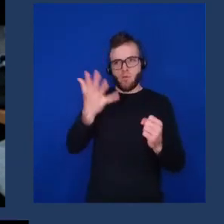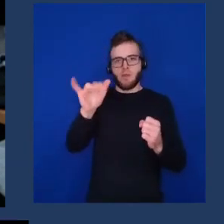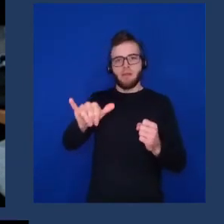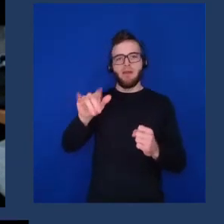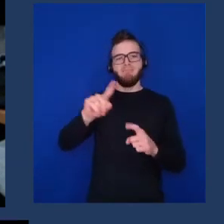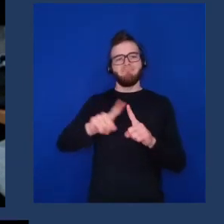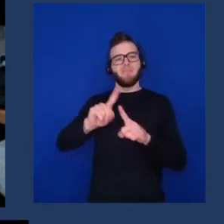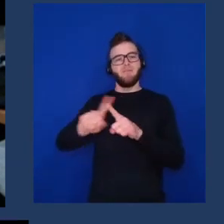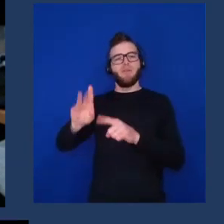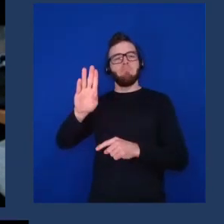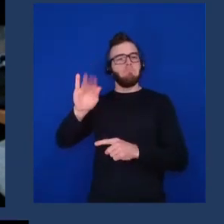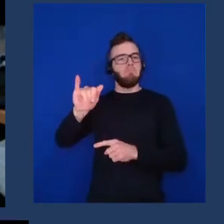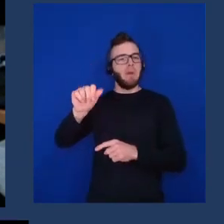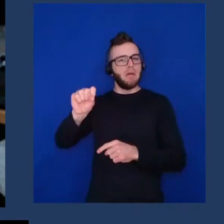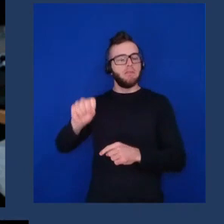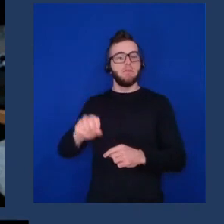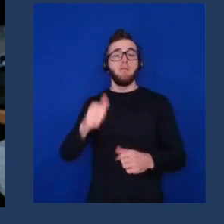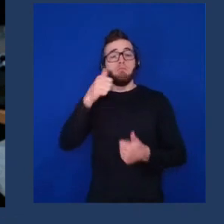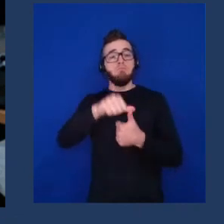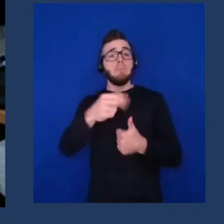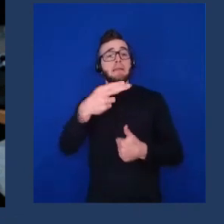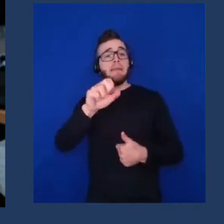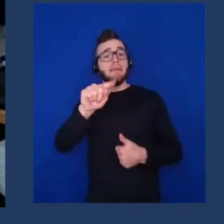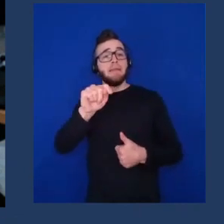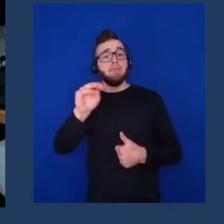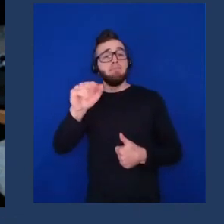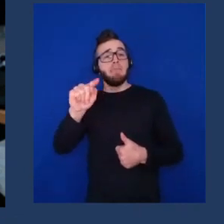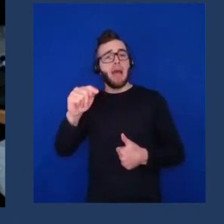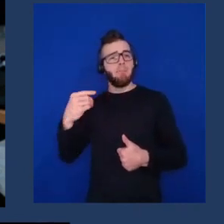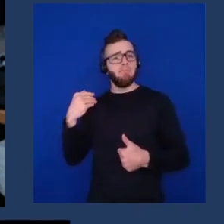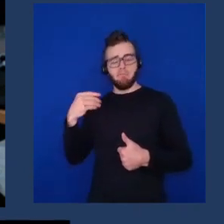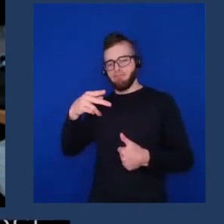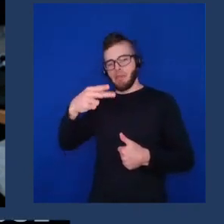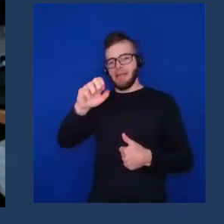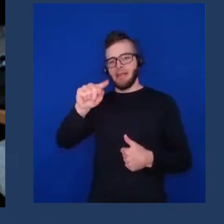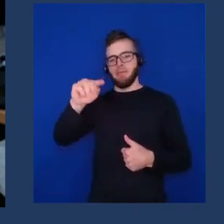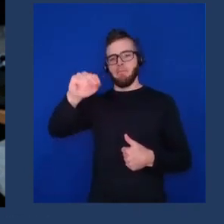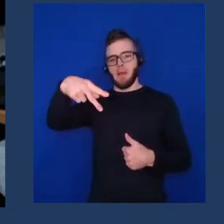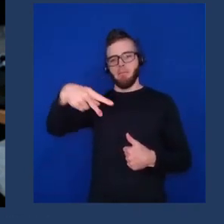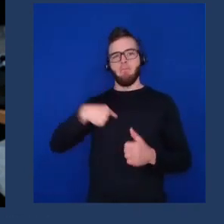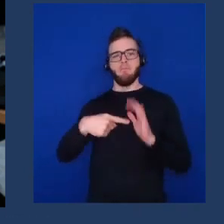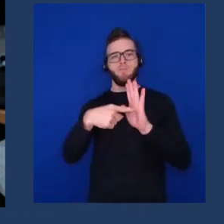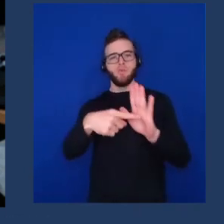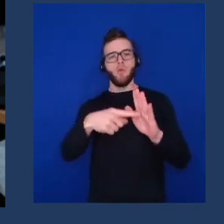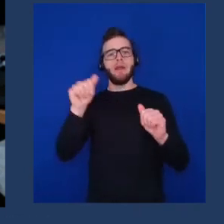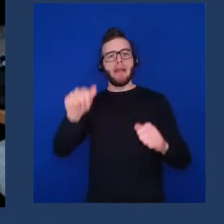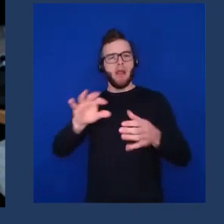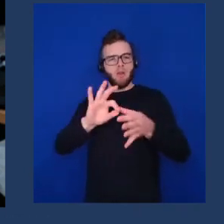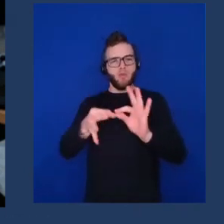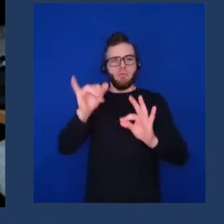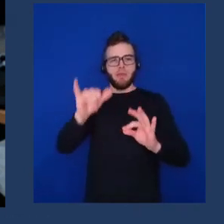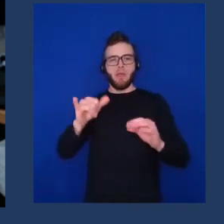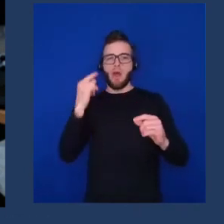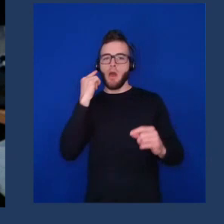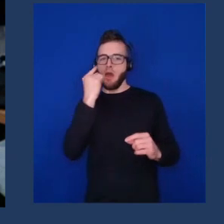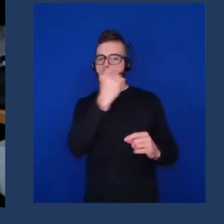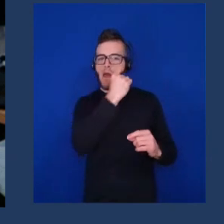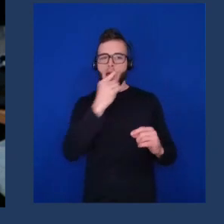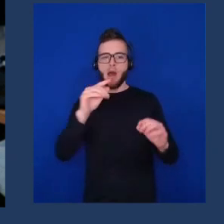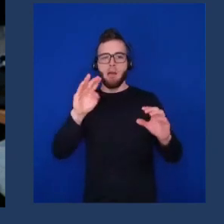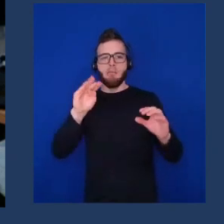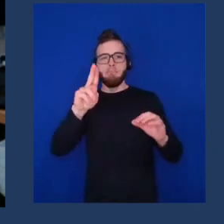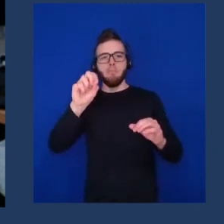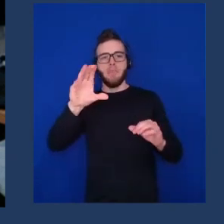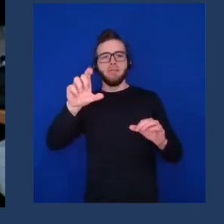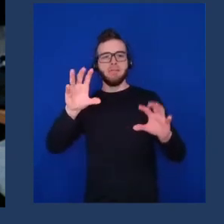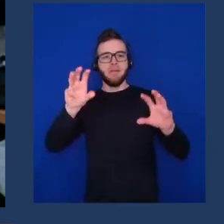that heat map that I was showing, yes, it can interpret some of those more subtle muscles in your eyes. That could be for good, it could be for bad. So we